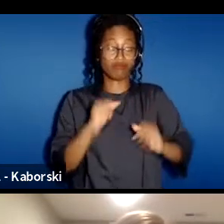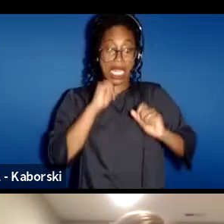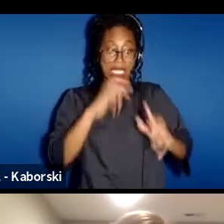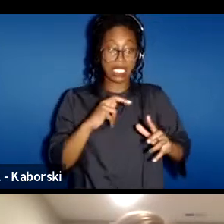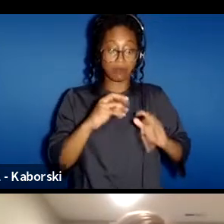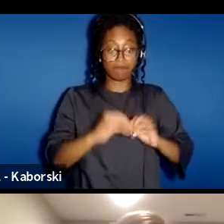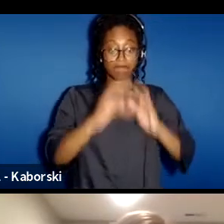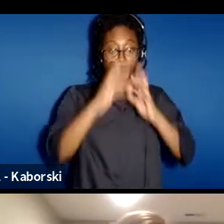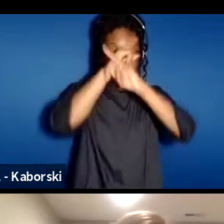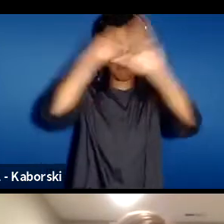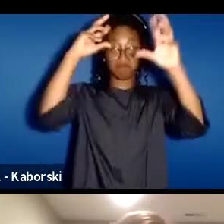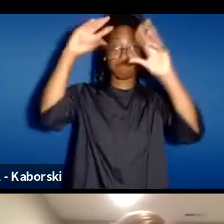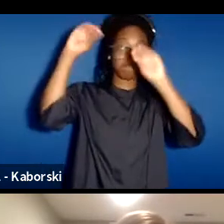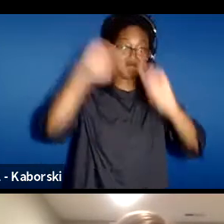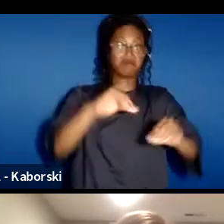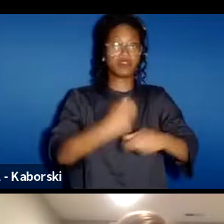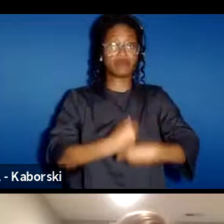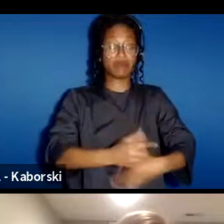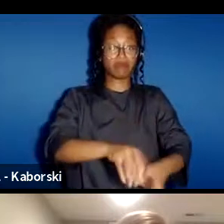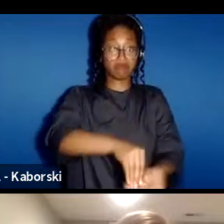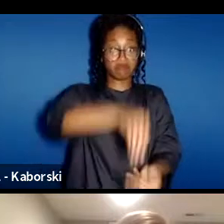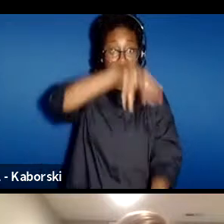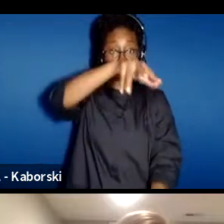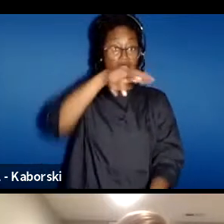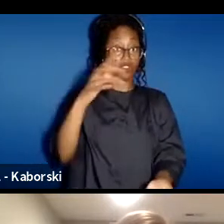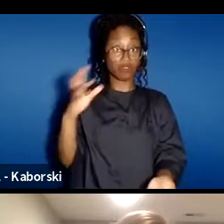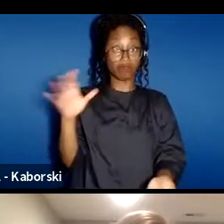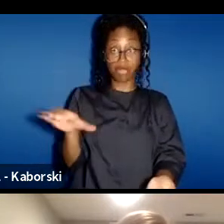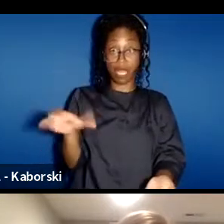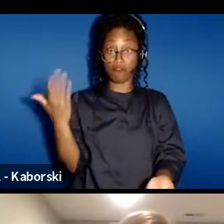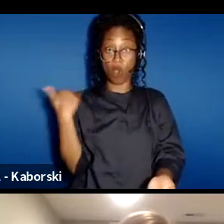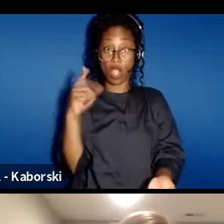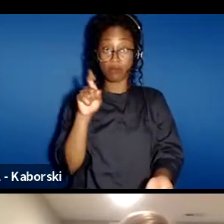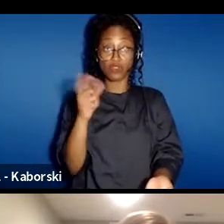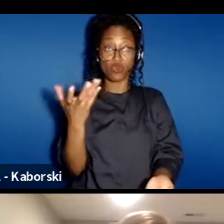has anyone done that and would like to discuss?